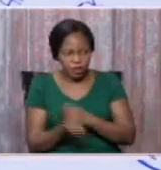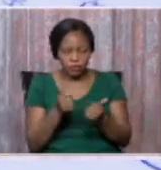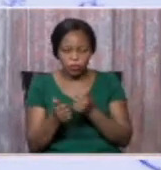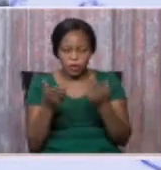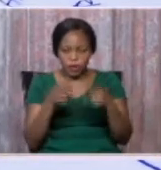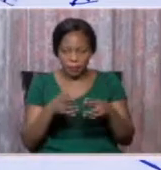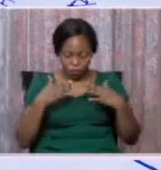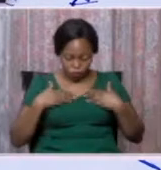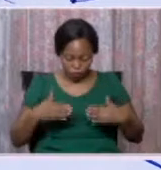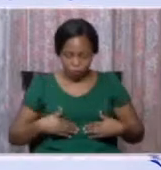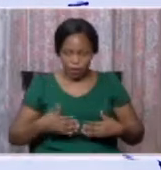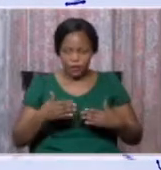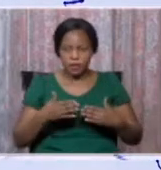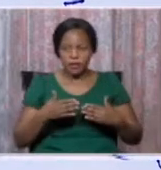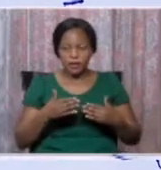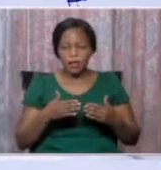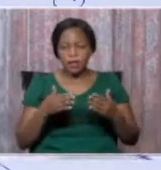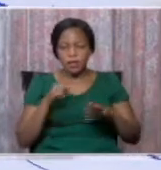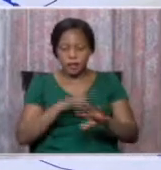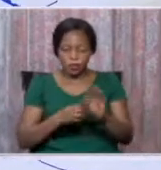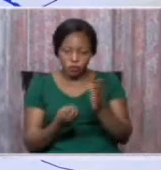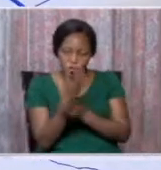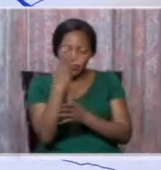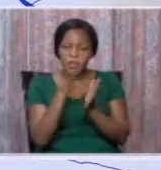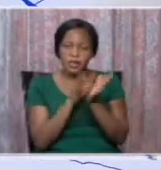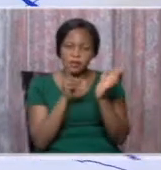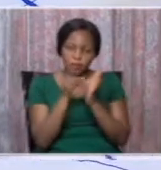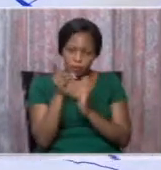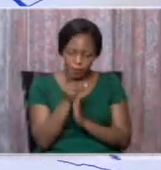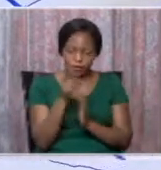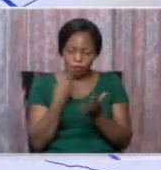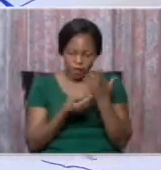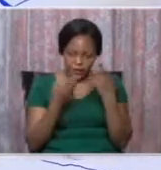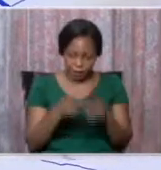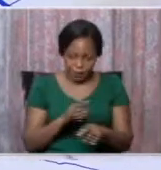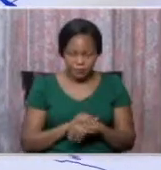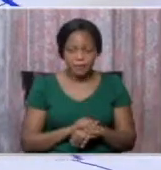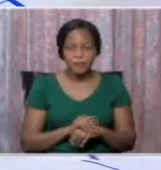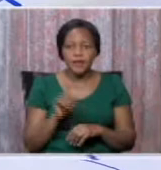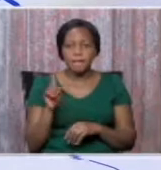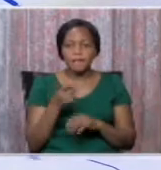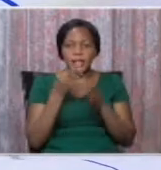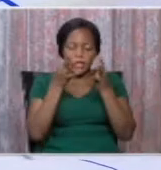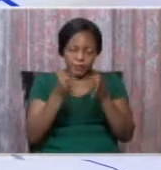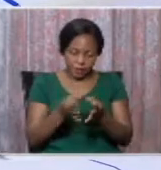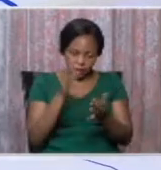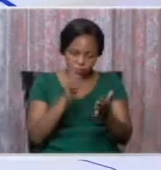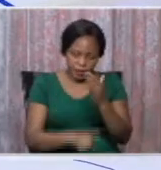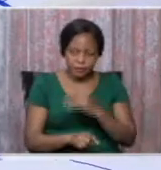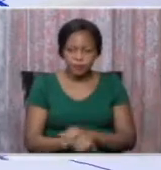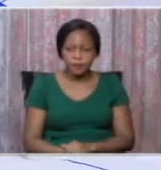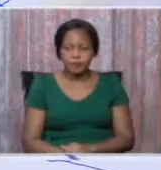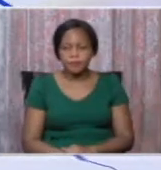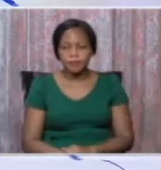the female body grows breasts, there is growth of pubic hair, there is pimples,